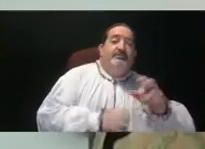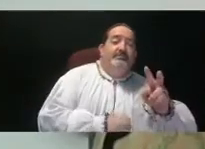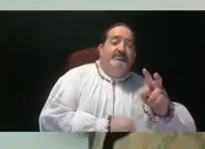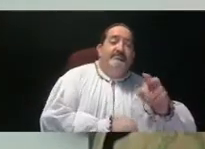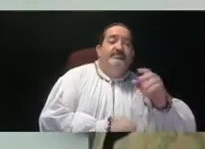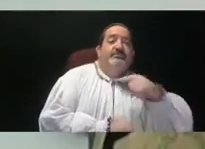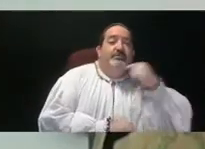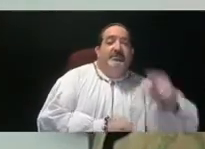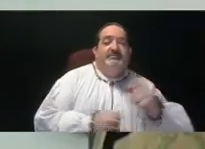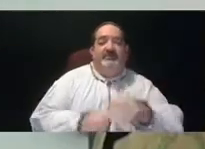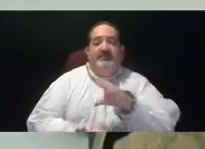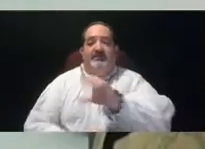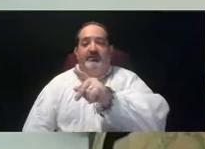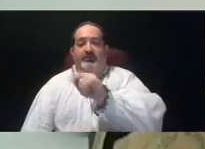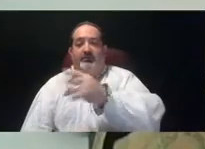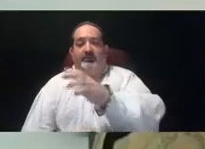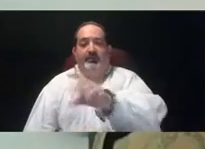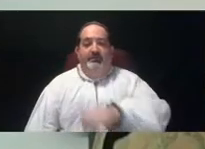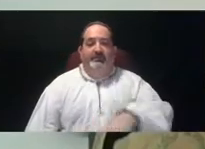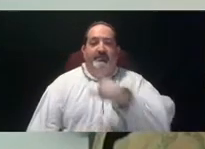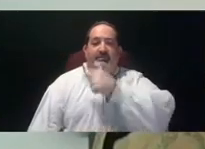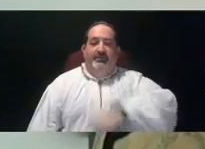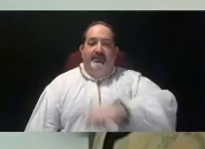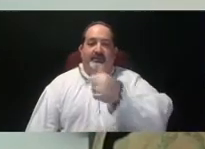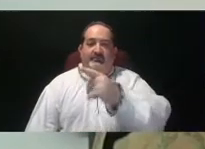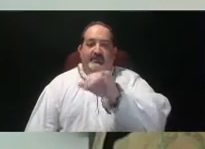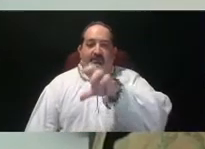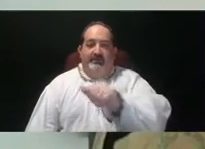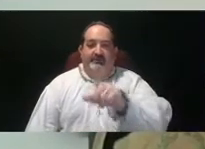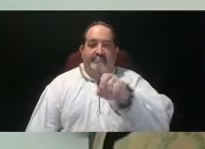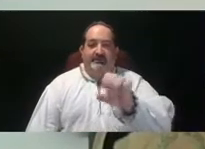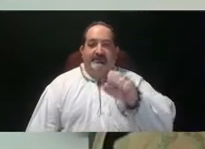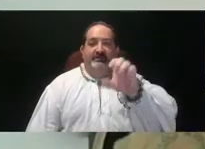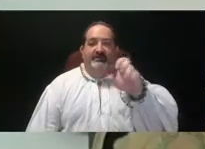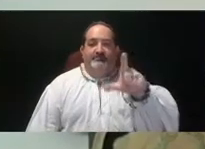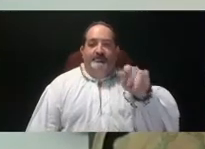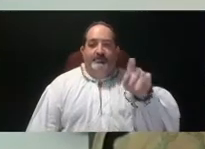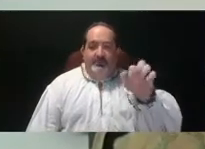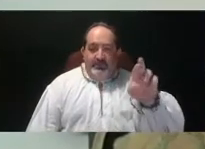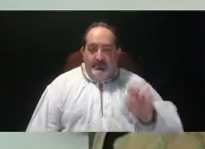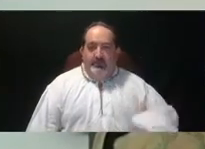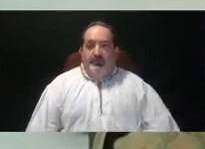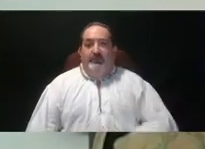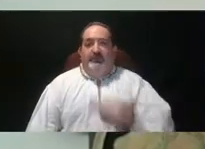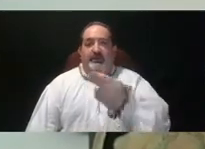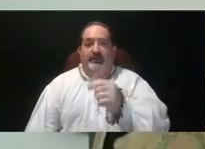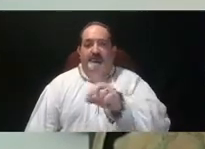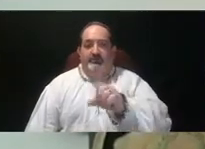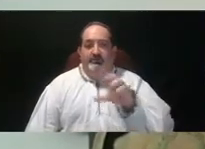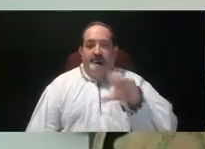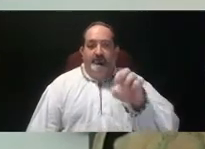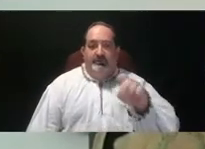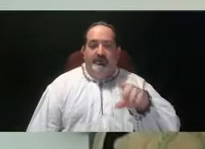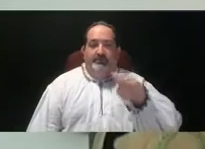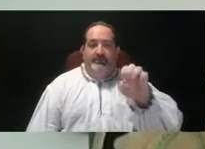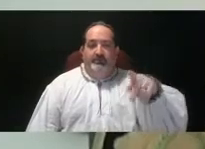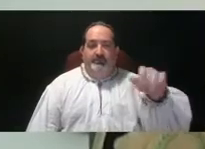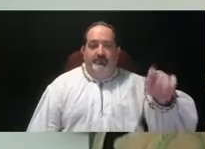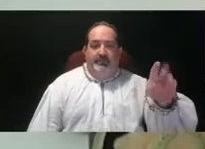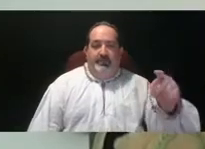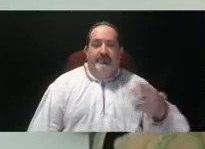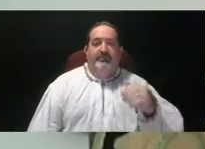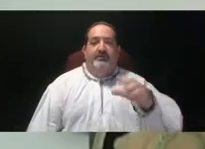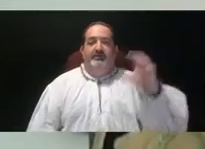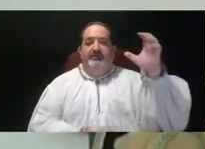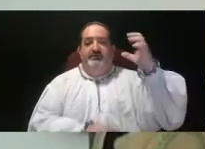Kamer Conha, the Chamberlain, Lady Juliana de Esmer, Hadul Conad Ebith, Chief Lady